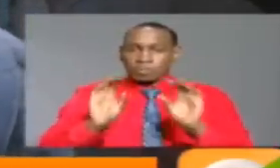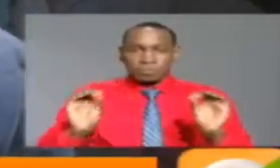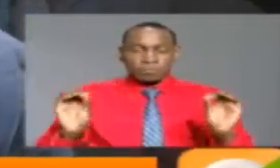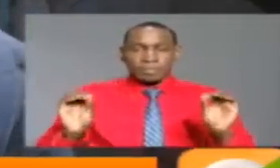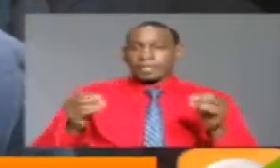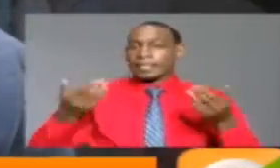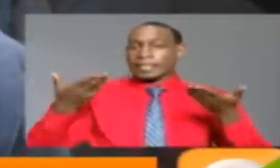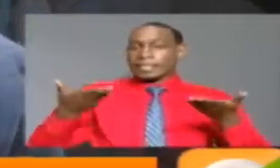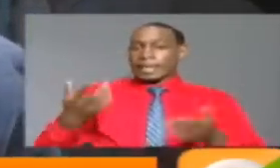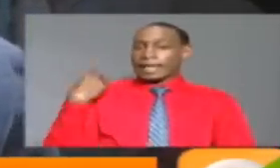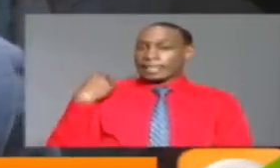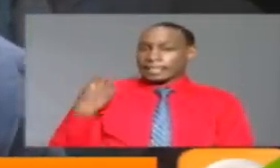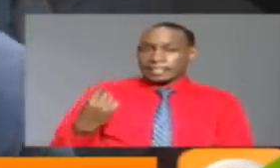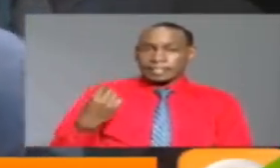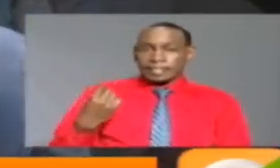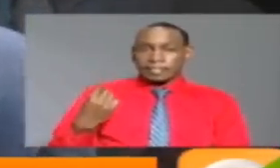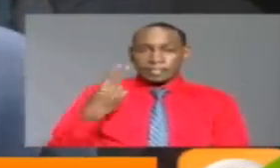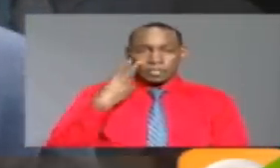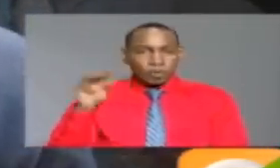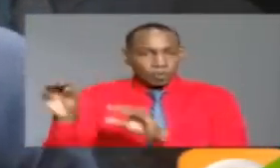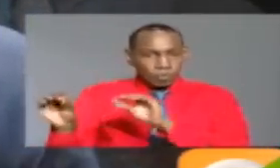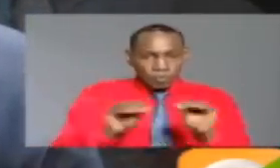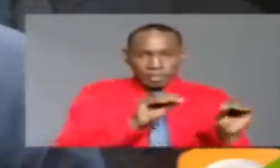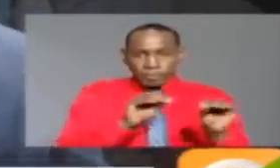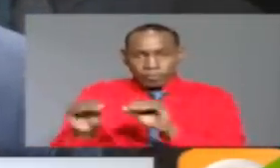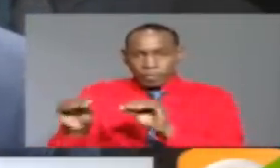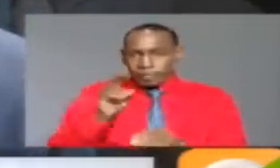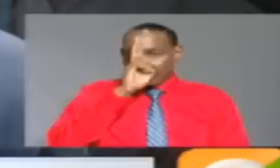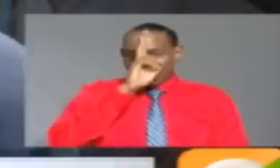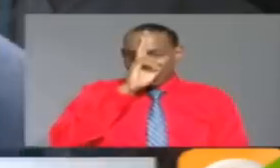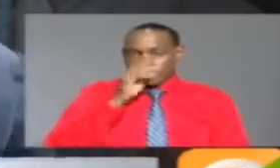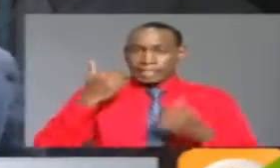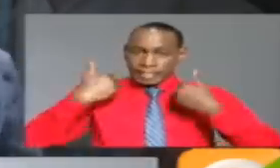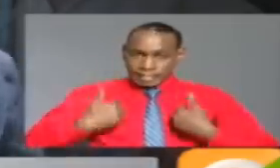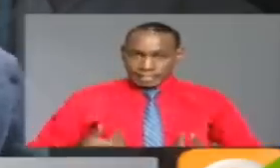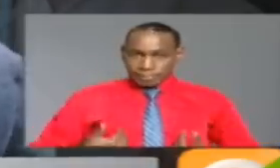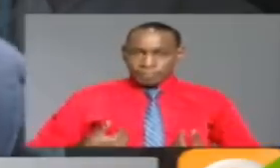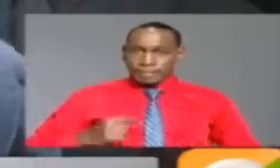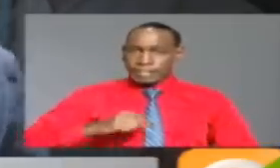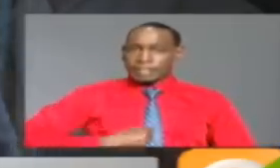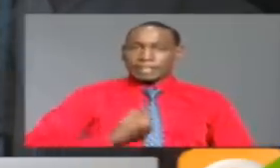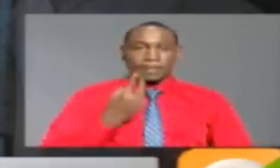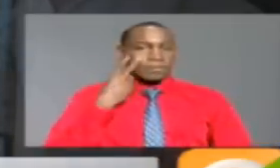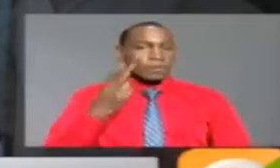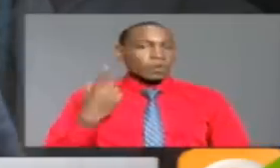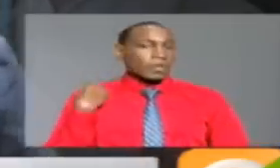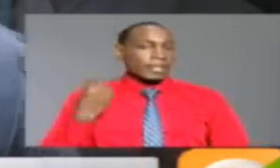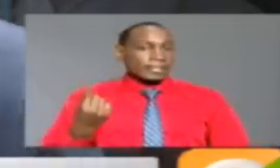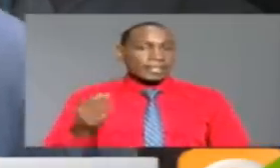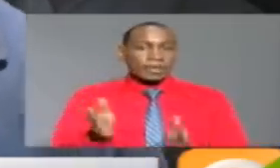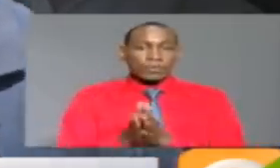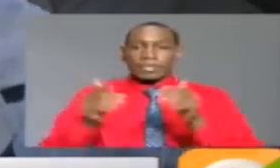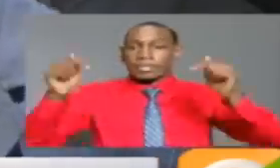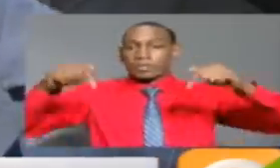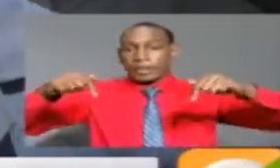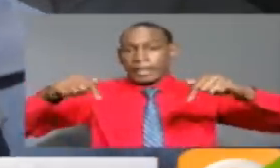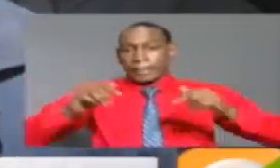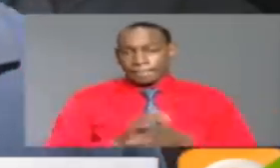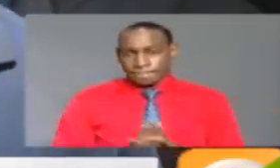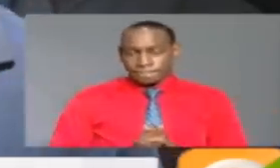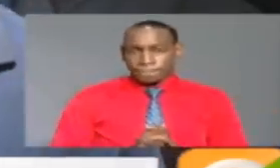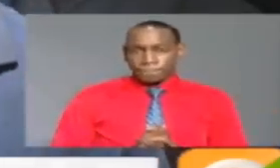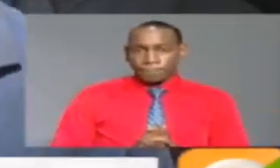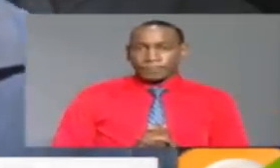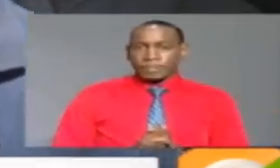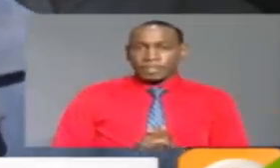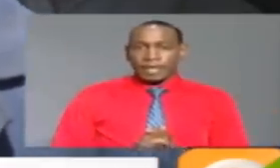Sasa jana ndo tukaanza kuona hiyo movement ya mapolisi. Mimi nilianza kuona jana na leo. Na walikuwa